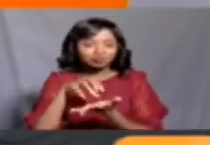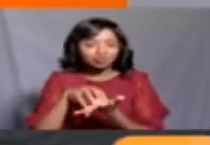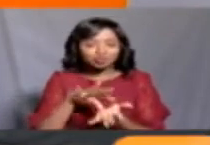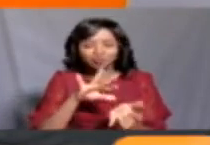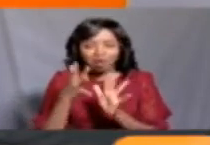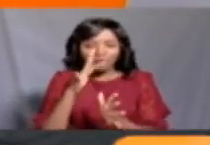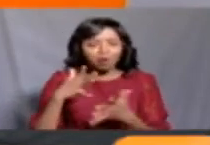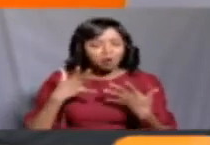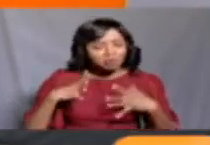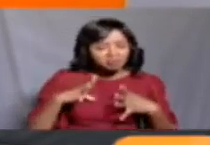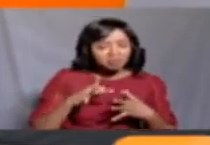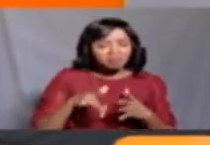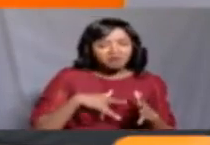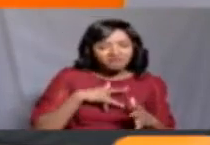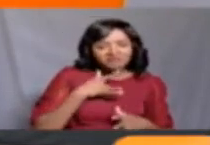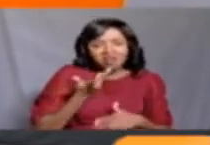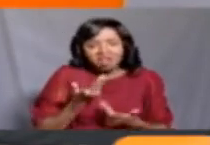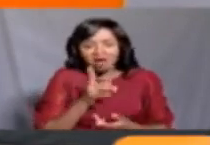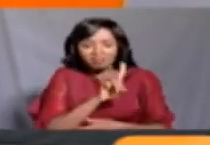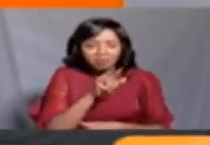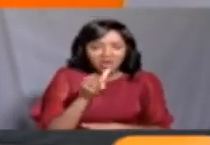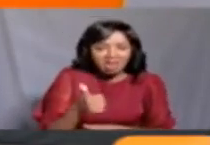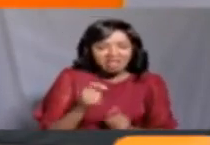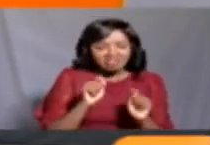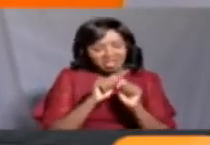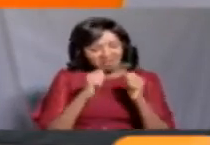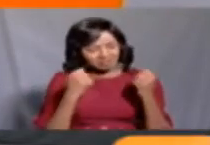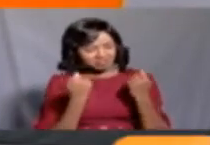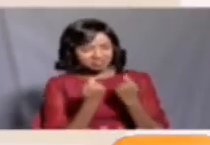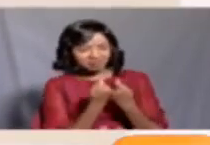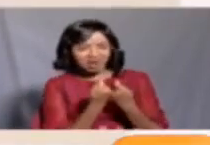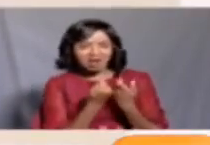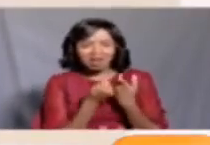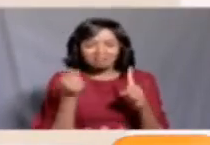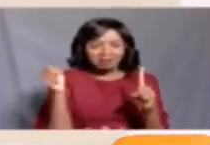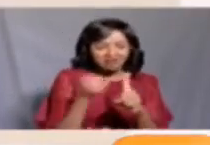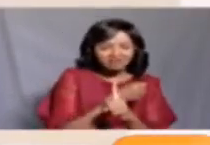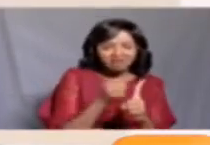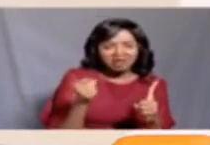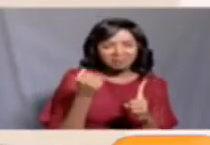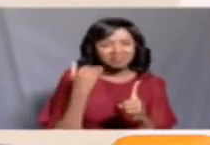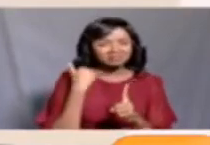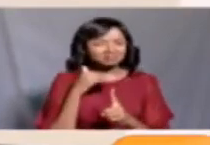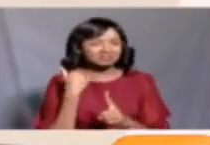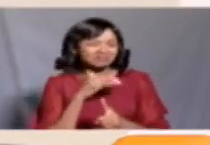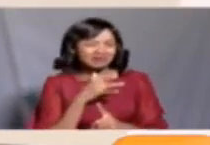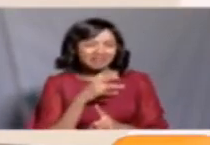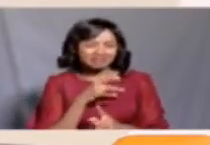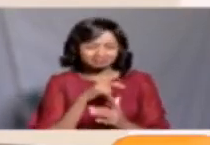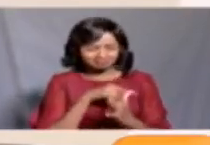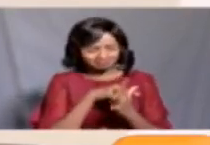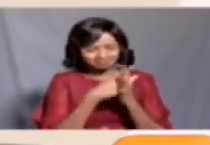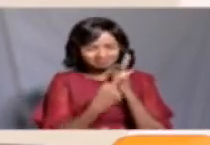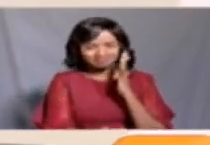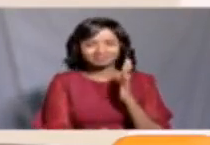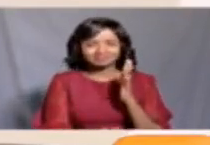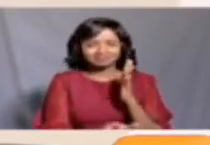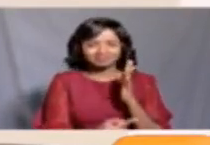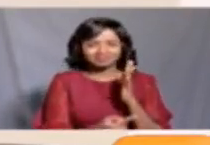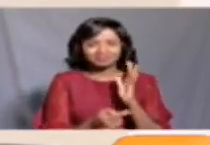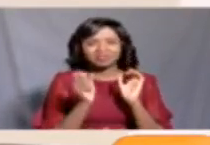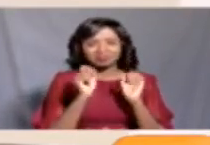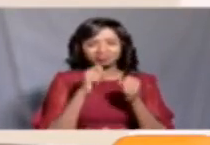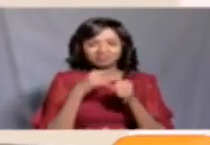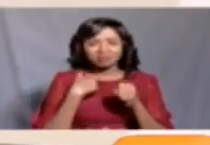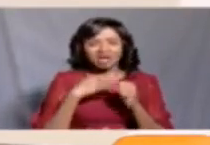about each other, questions like tribalism, things like violence, crime. All of these things then set you up for a country